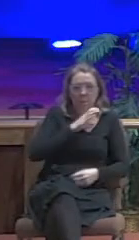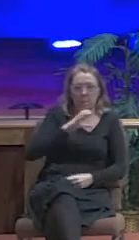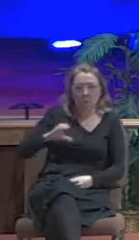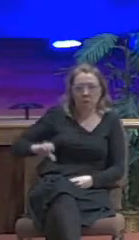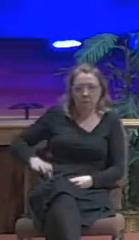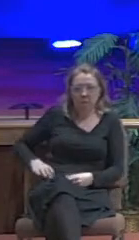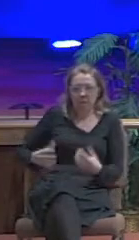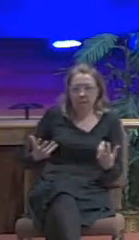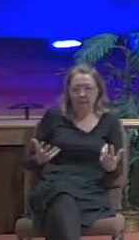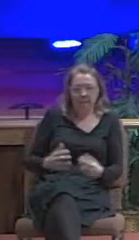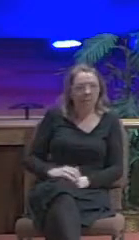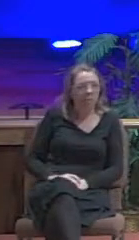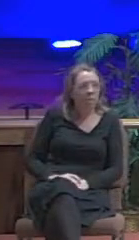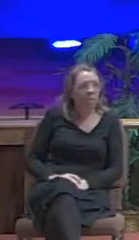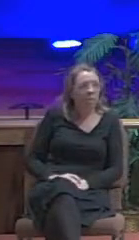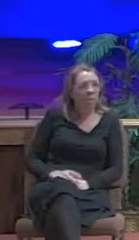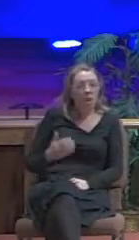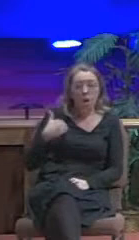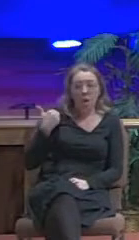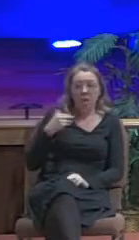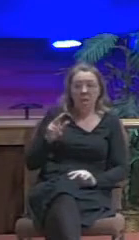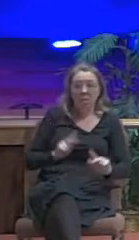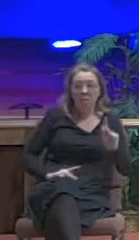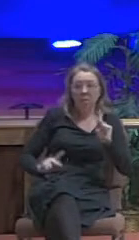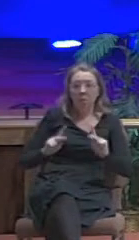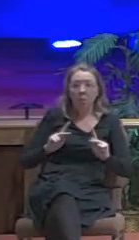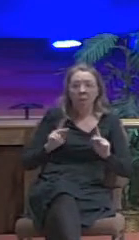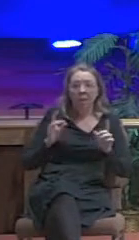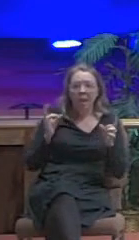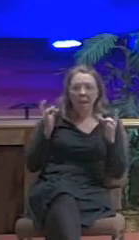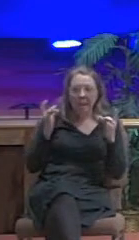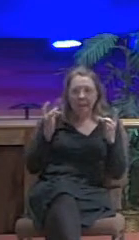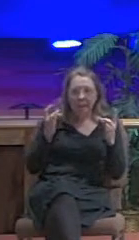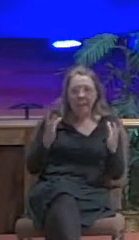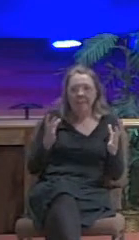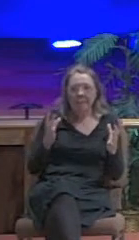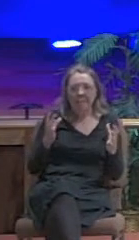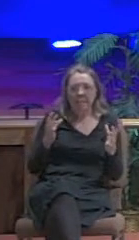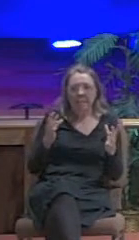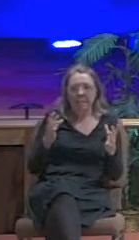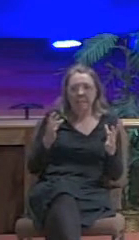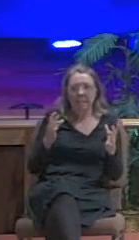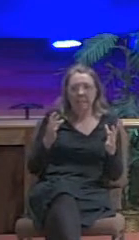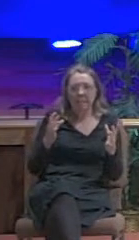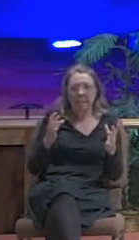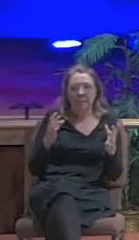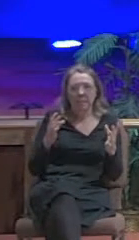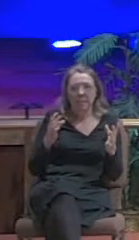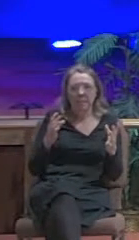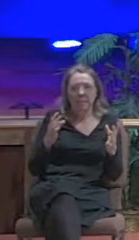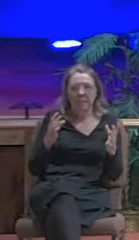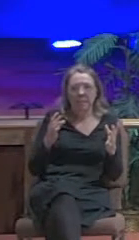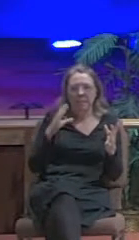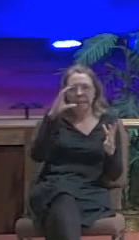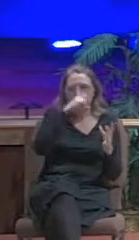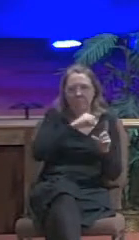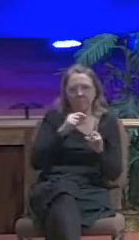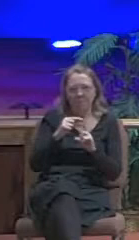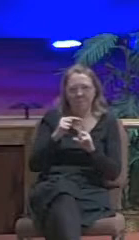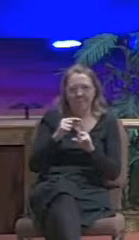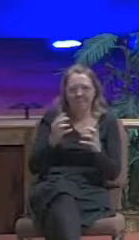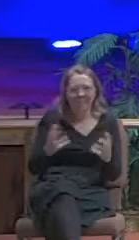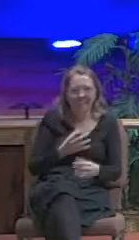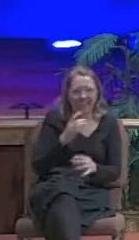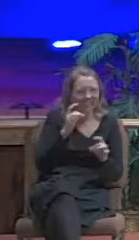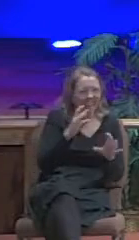Our young people hate phoniness. And if you would just be transparent with them and say, guess what, young people?